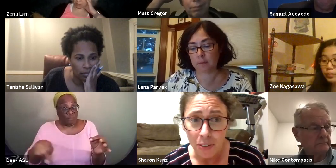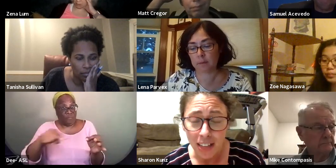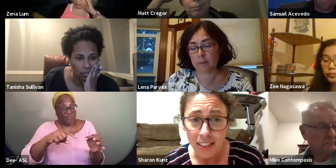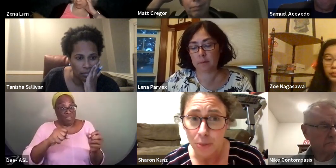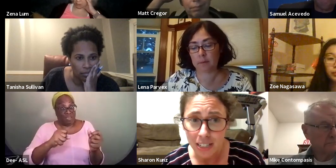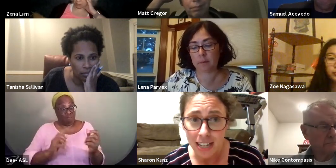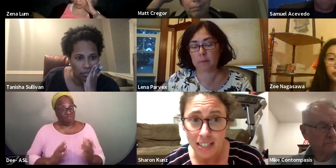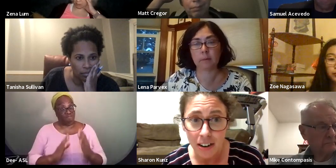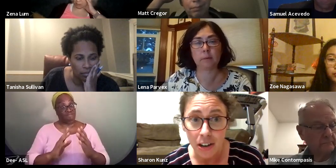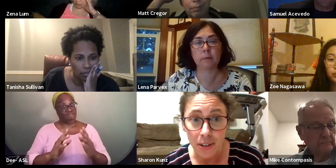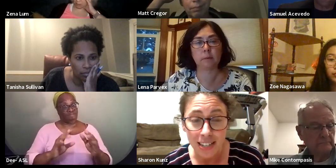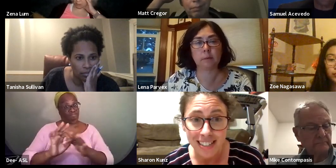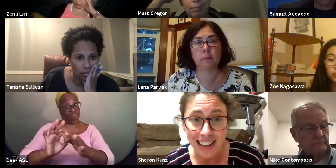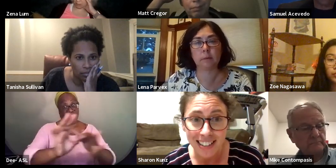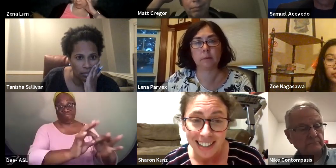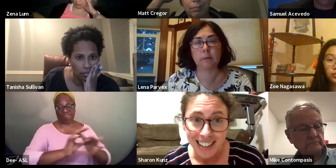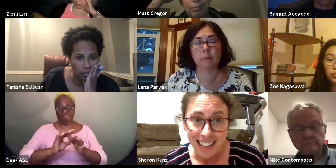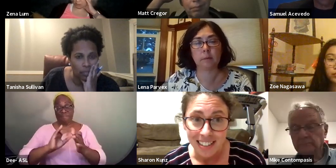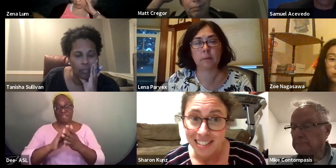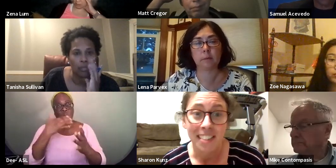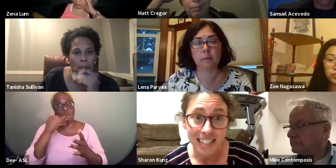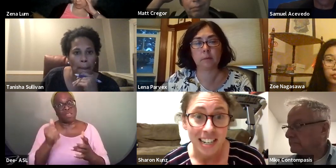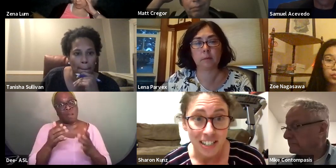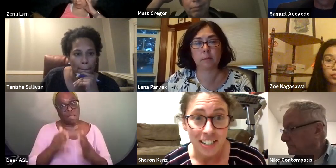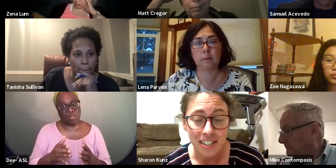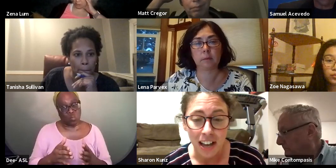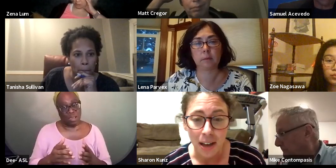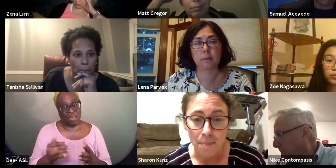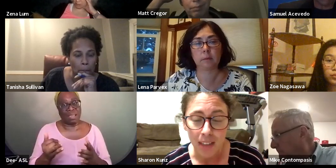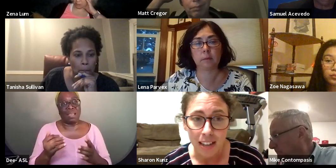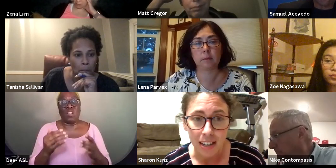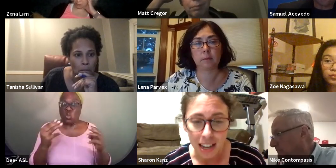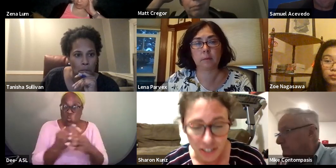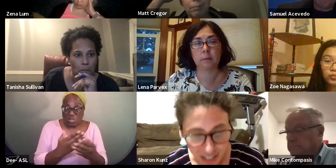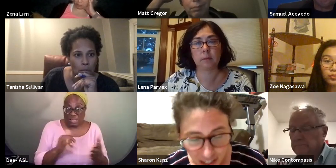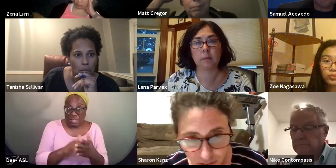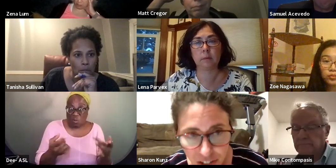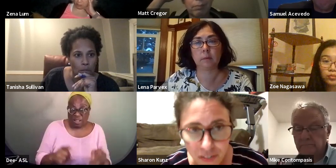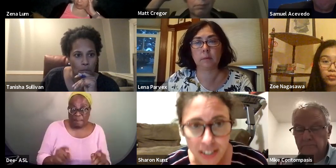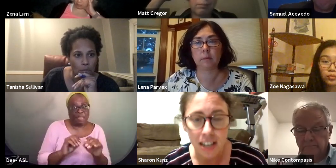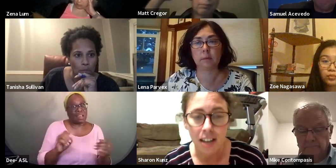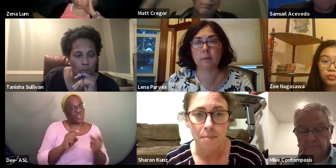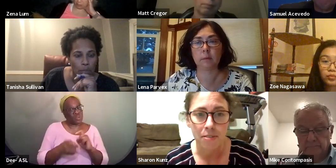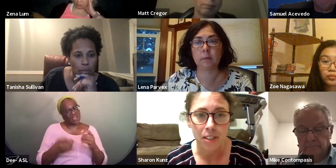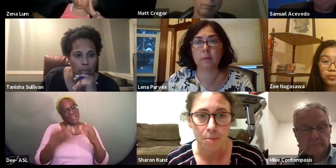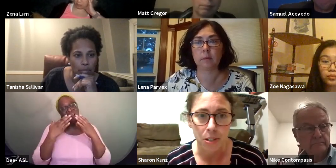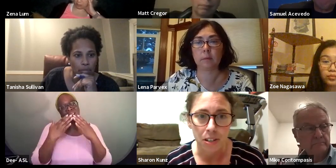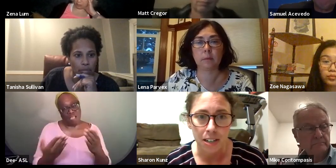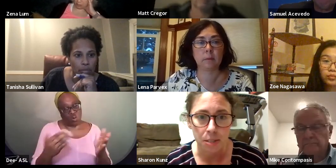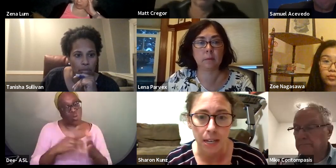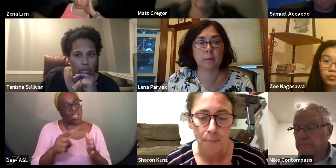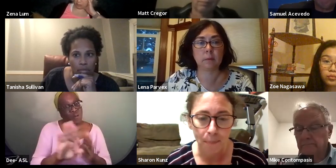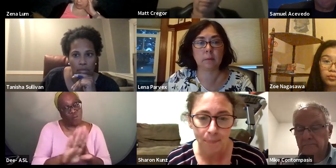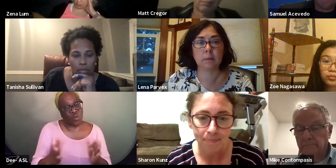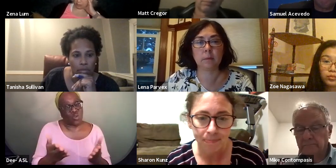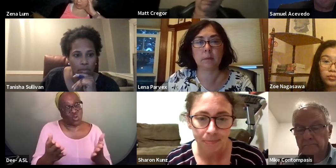be helpful. I think the worst case scenario is that nothing changes. And again, just thank you for your service and for the opportunity